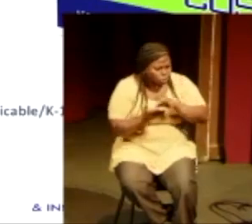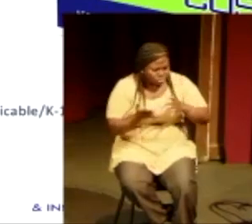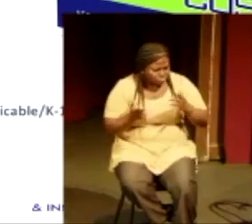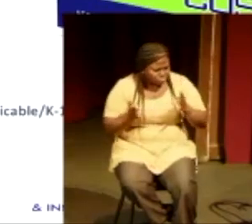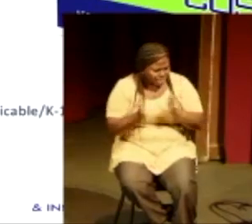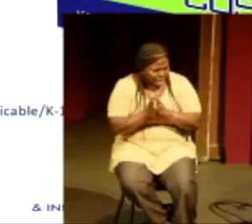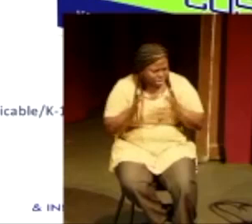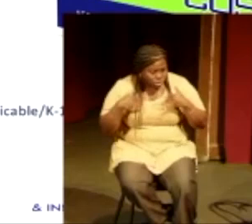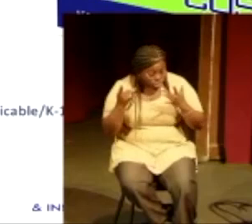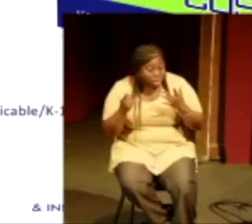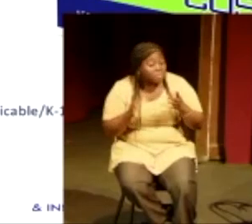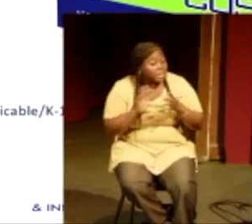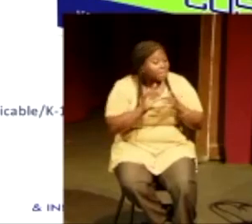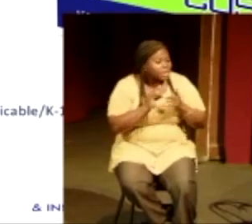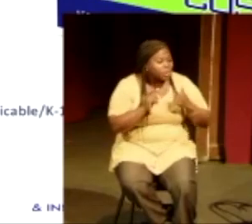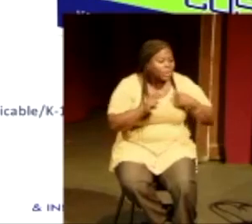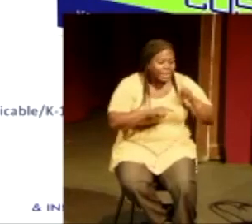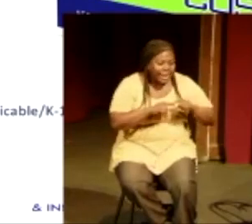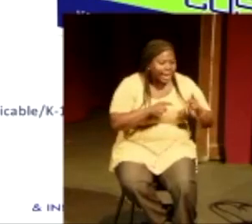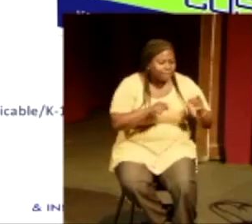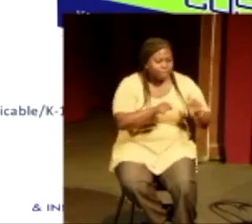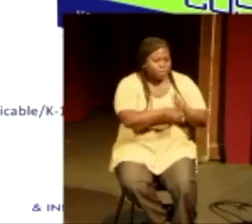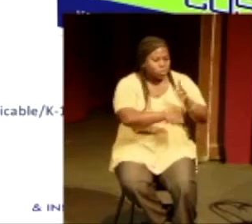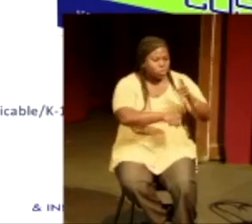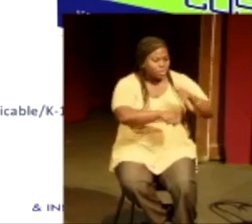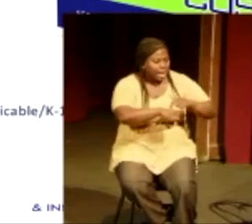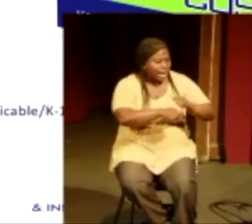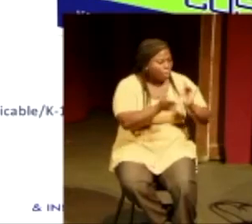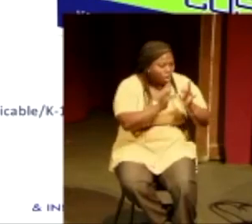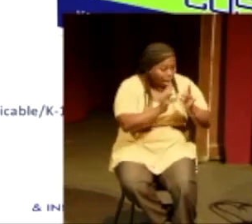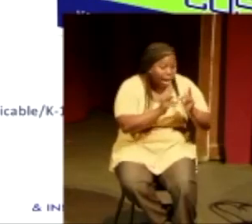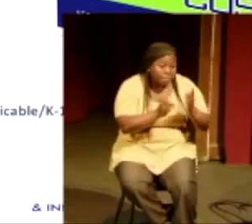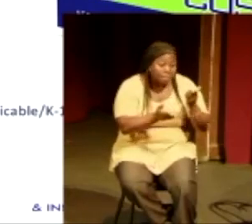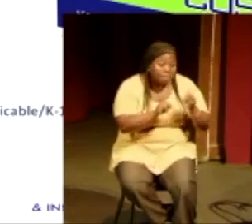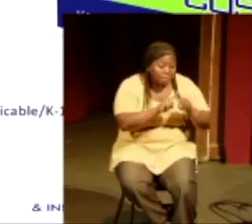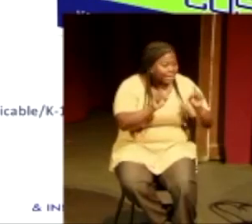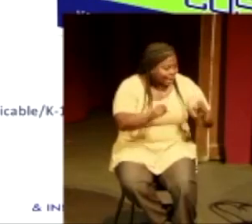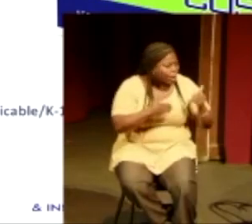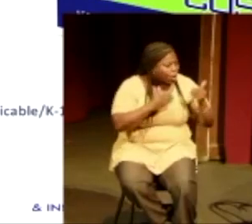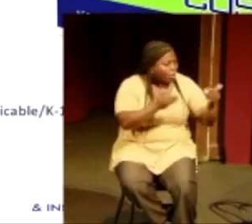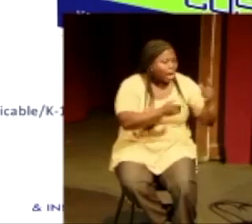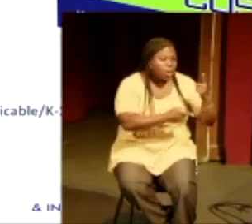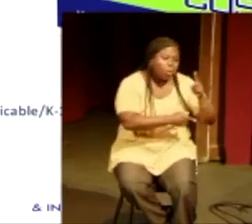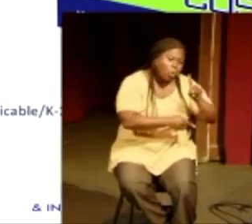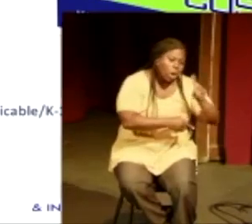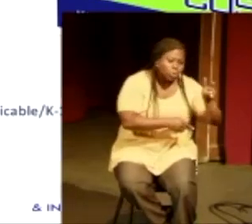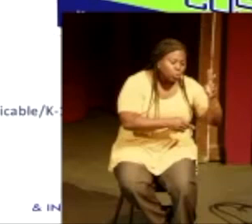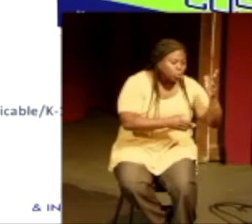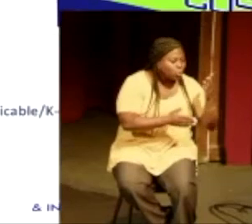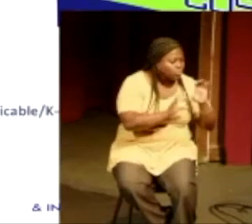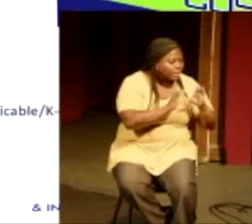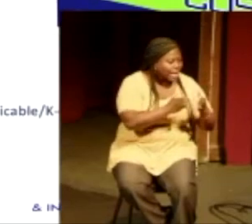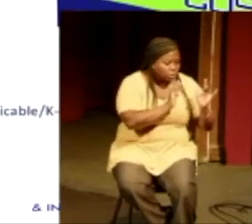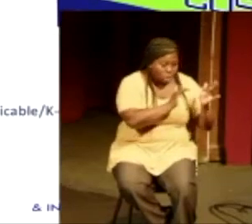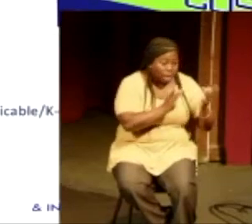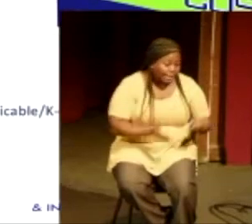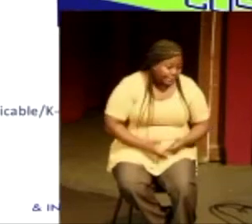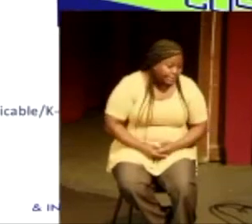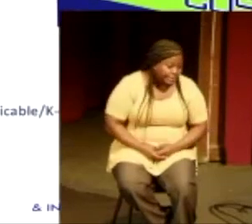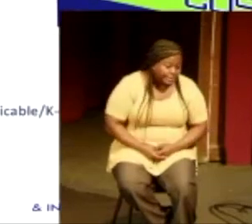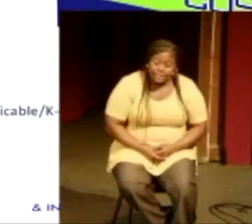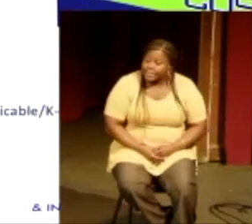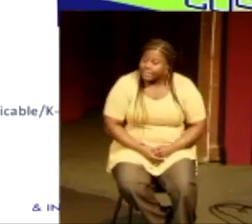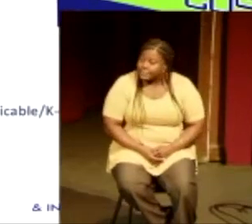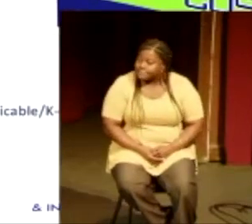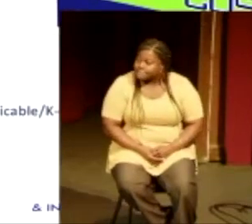do one or two classes. So we attribute a lot of these data to that fact. Folks just, I'm going to sit out the